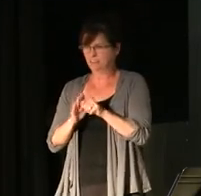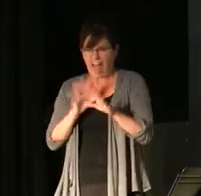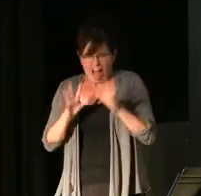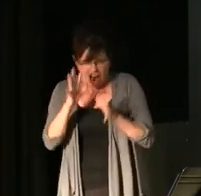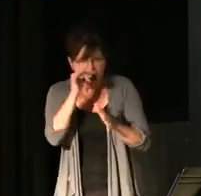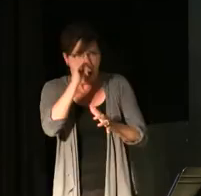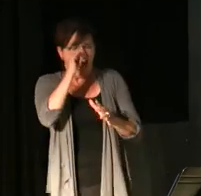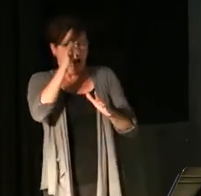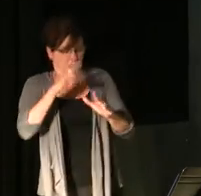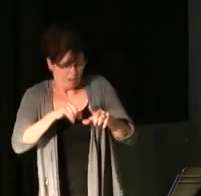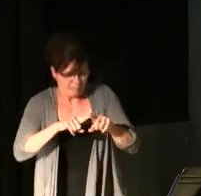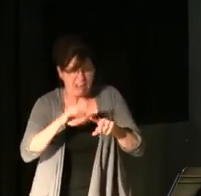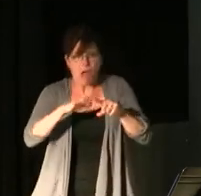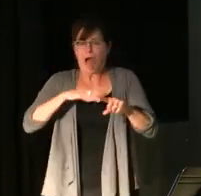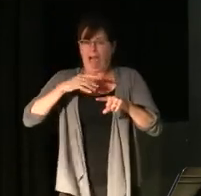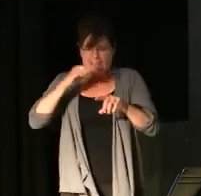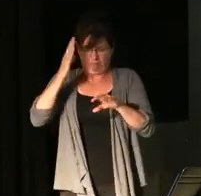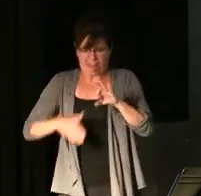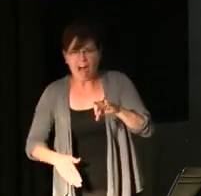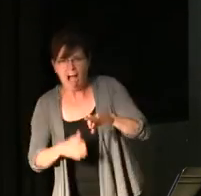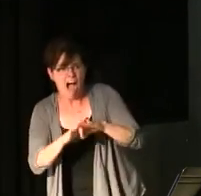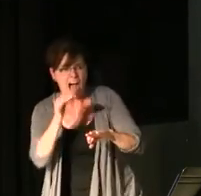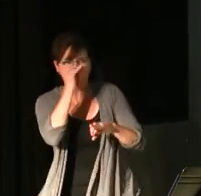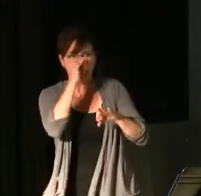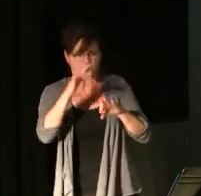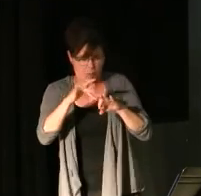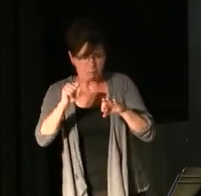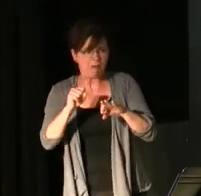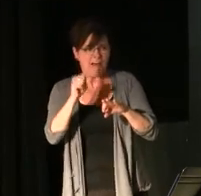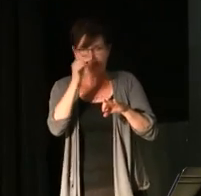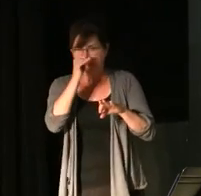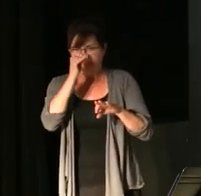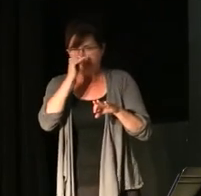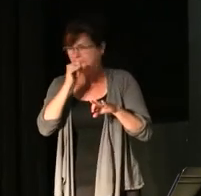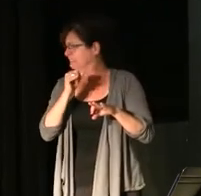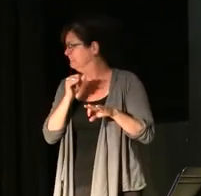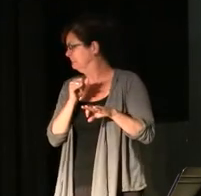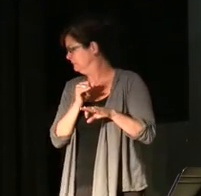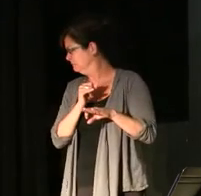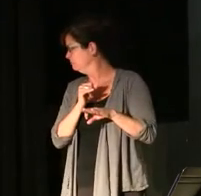Oh no! Oh, my finger! I cut off my finger! Ah!